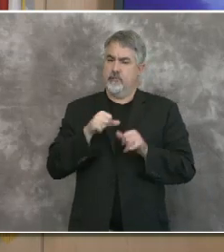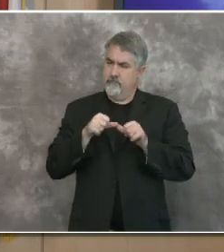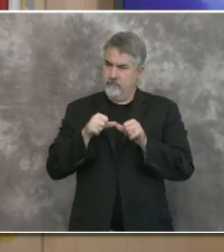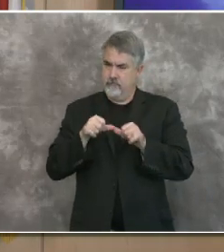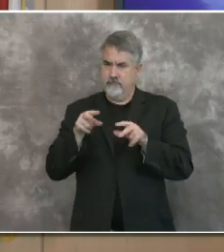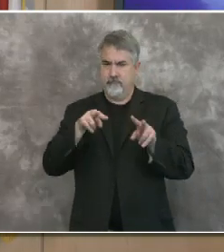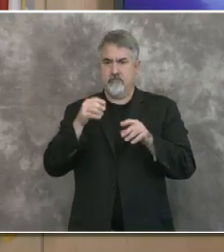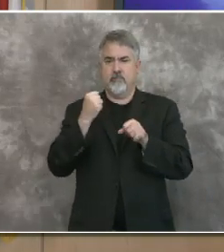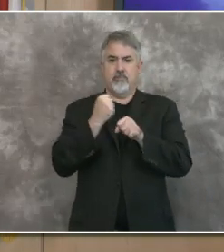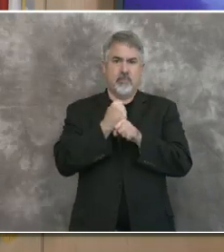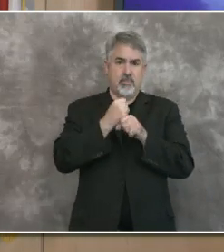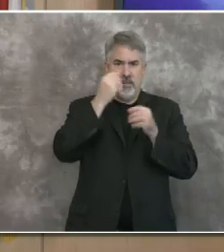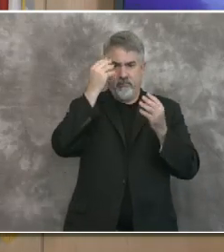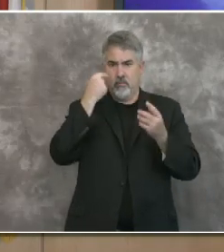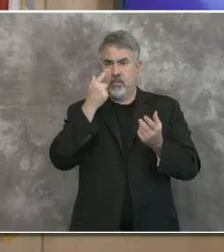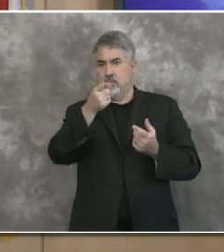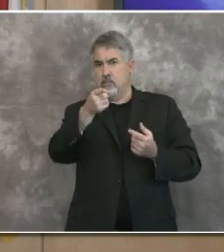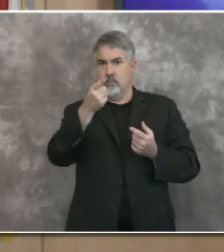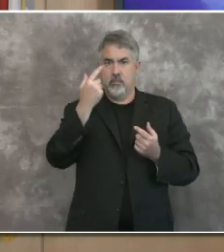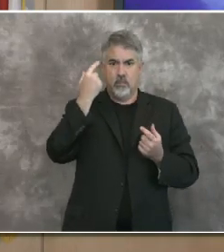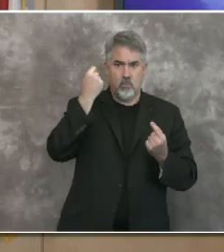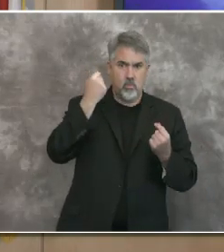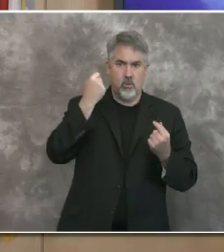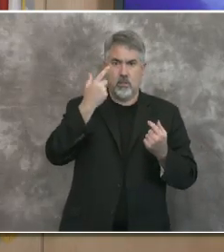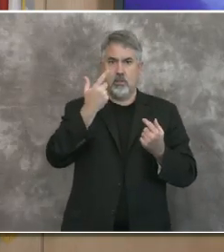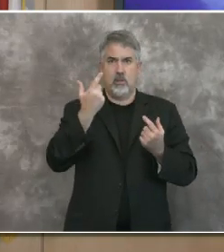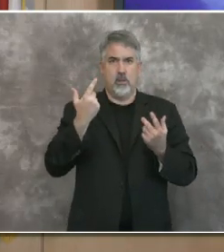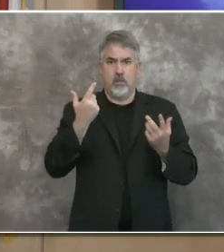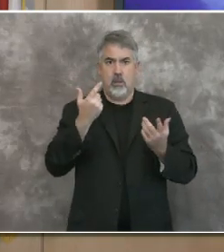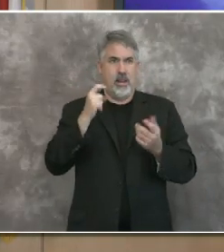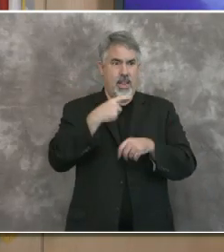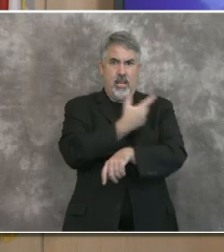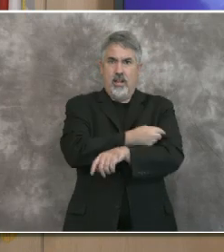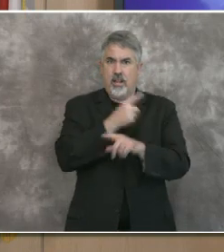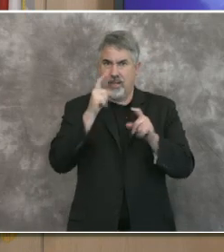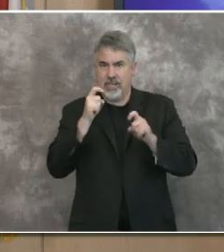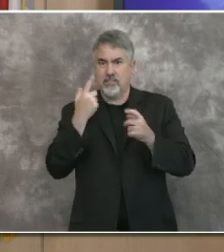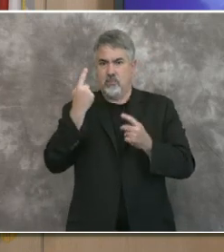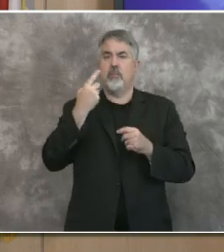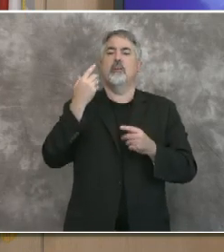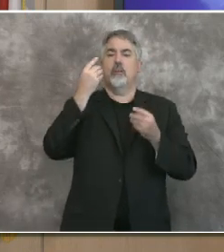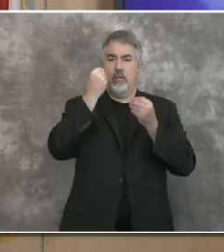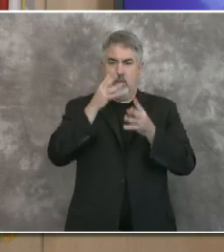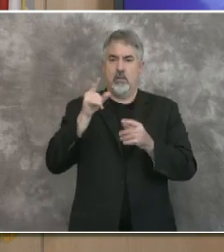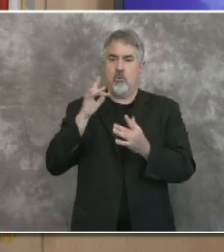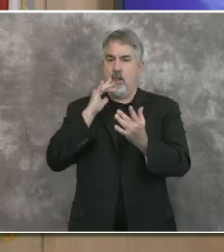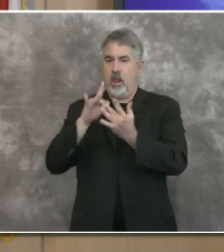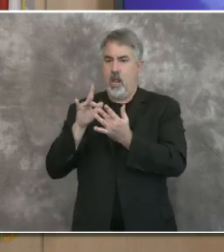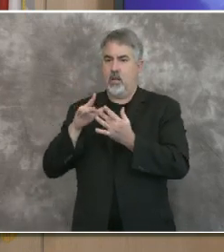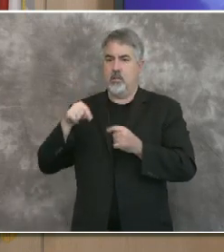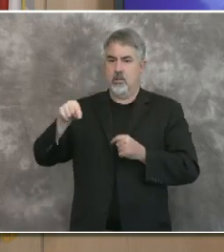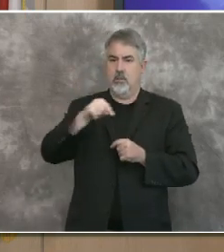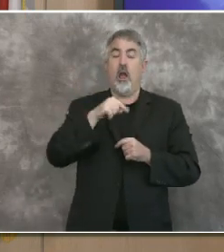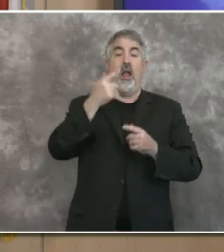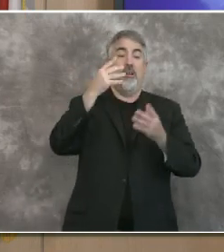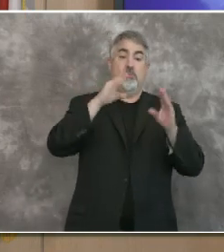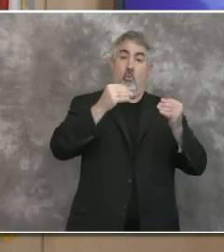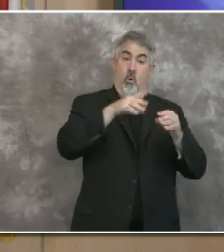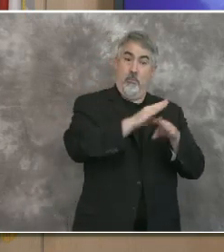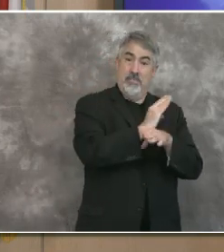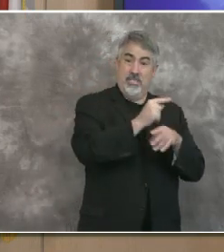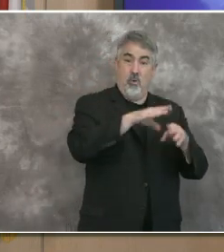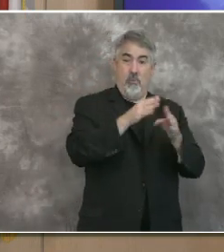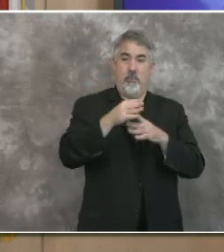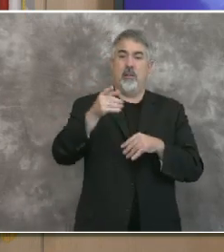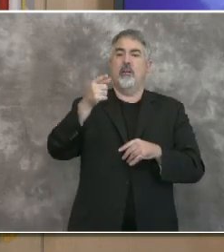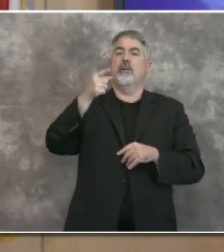on what entities are open, but just to reiterate and recap, those retail entities that can do curbside and delivery, consistent